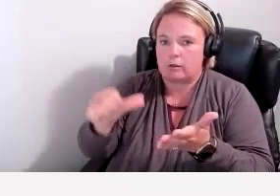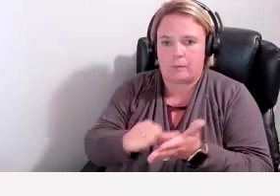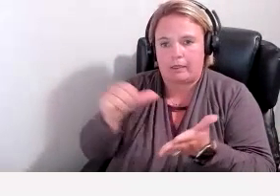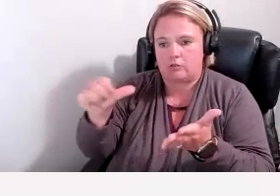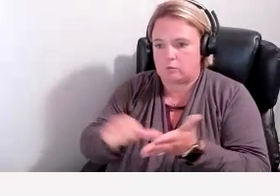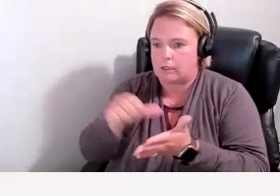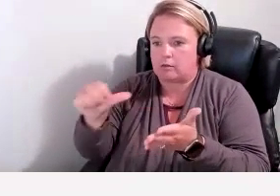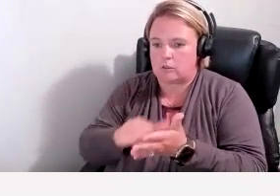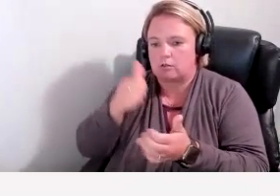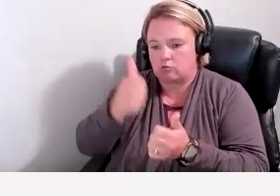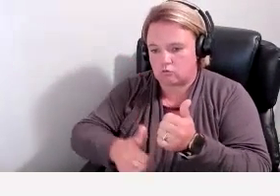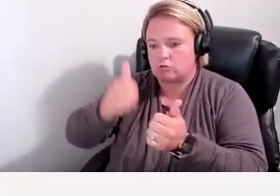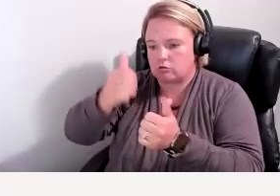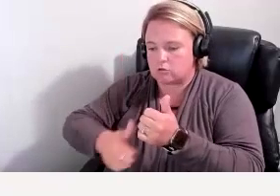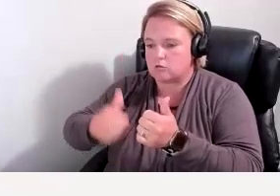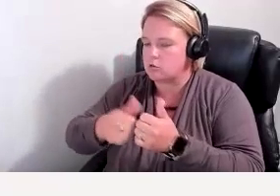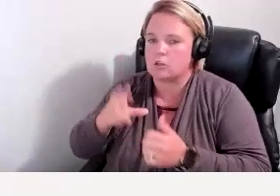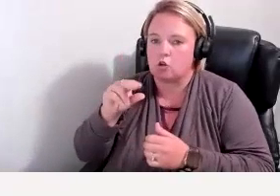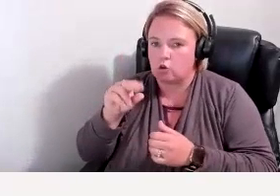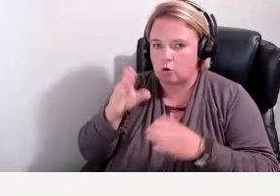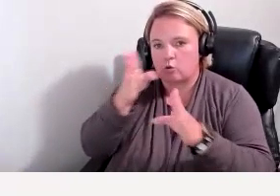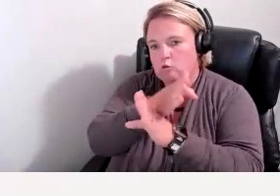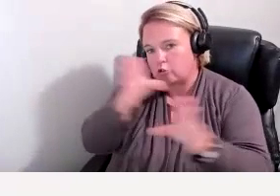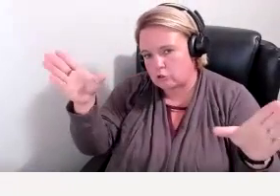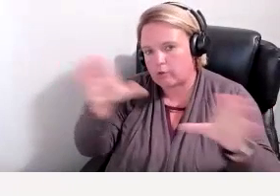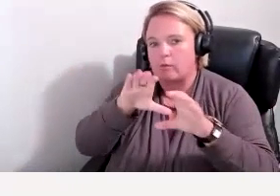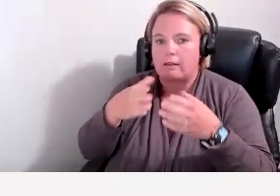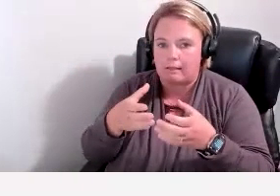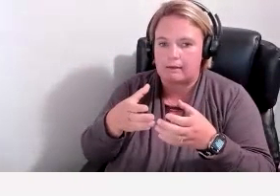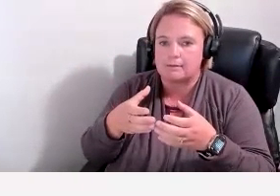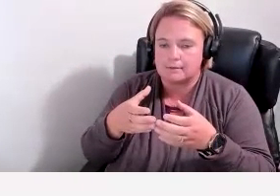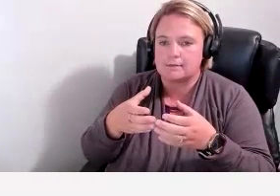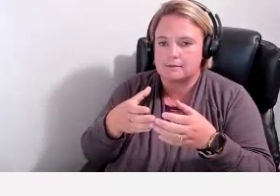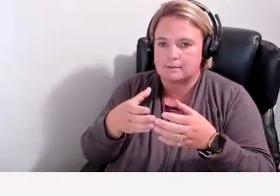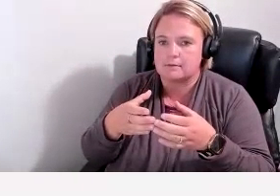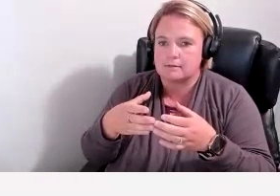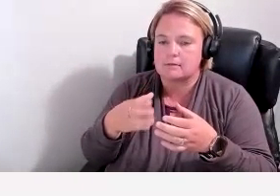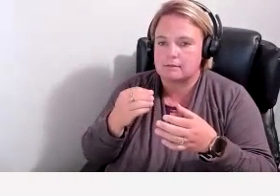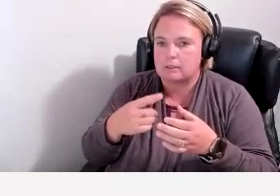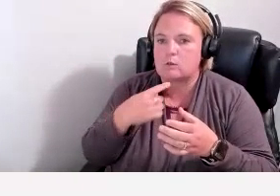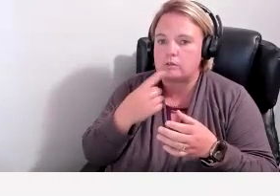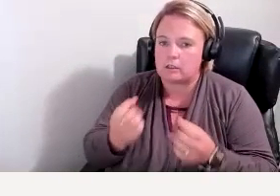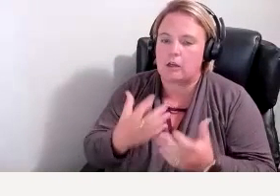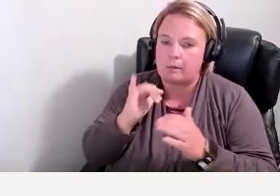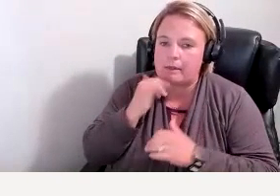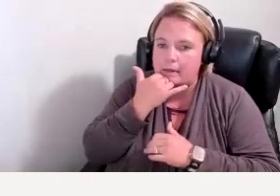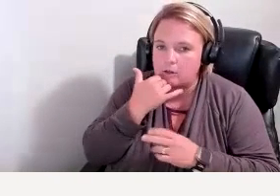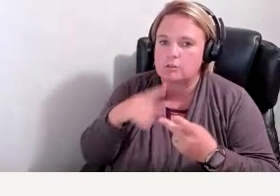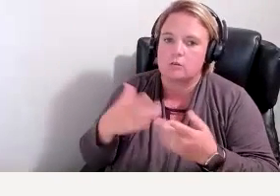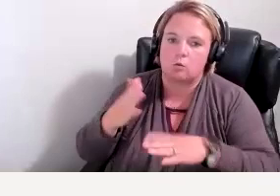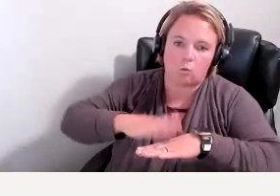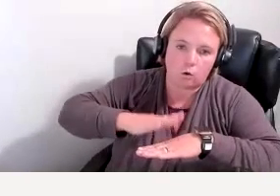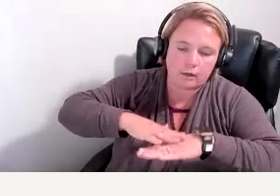anything. You can actually look at it at a larger view with your course. And again, it'll list, you know, how many errors, how many warnings.